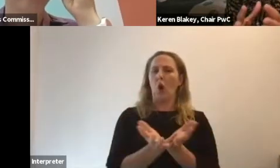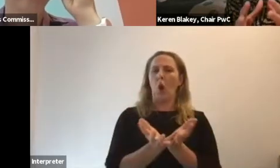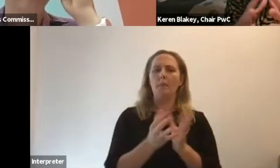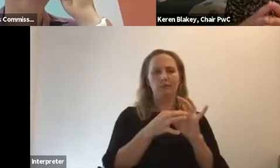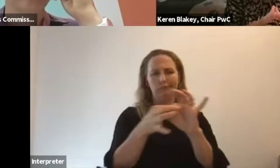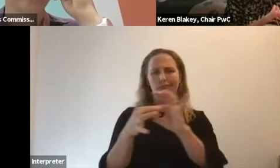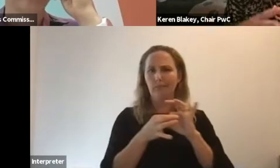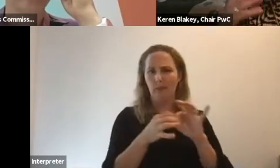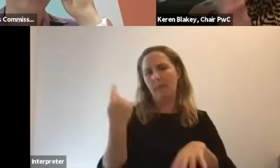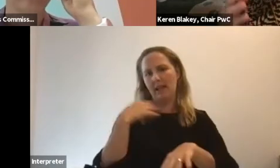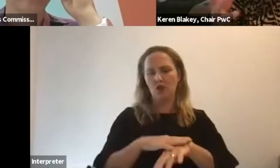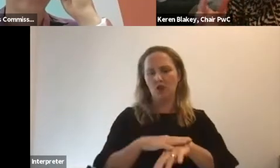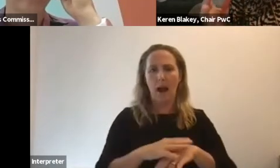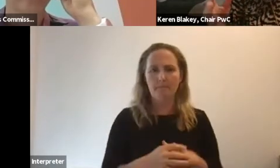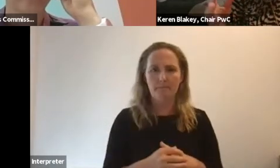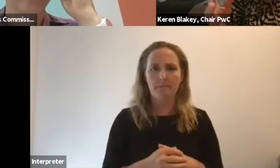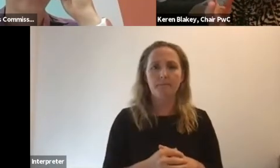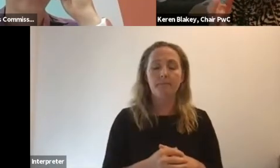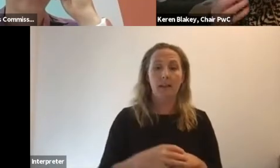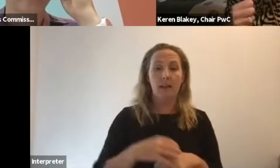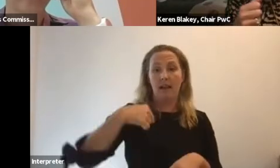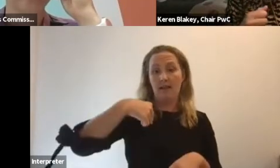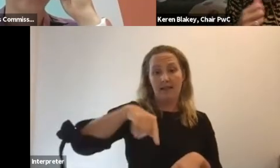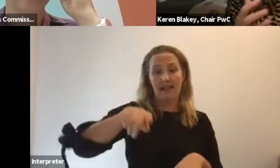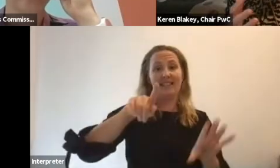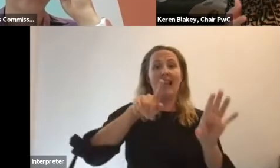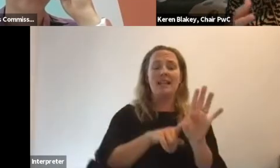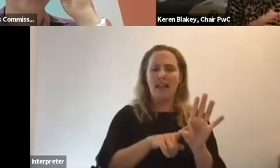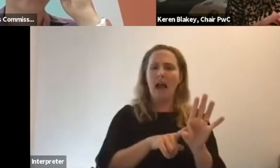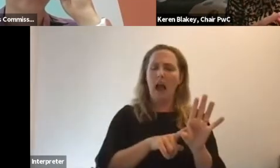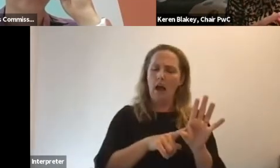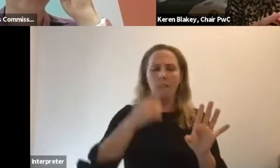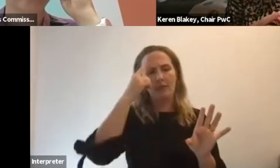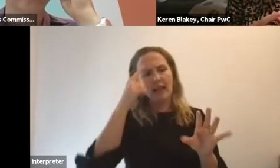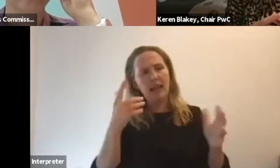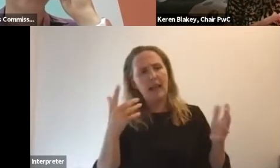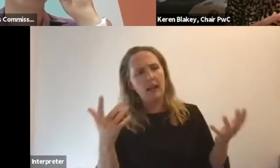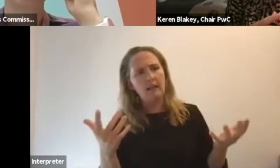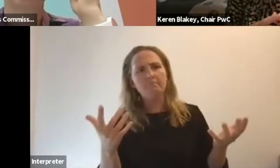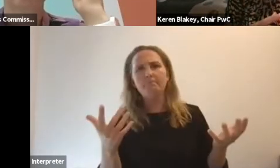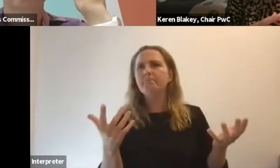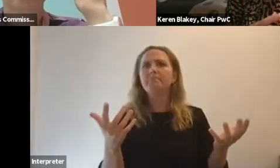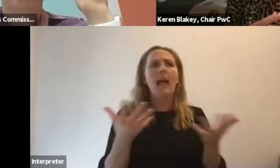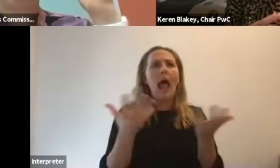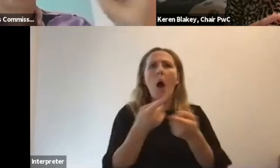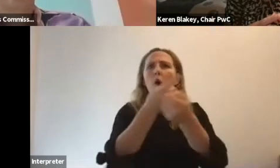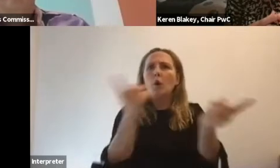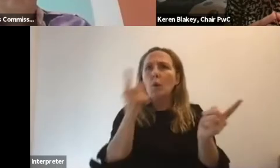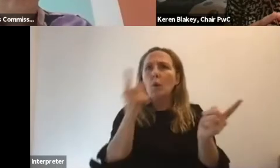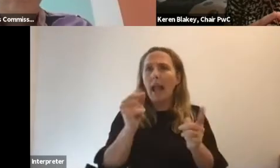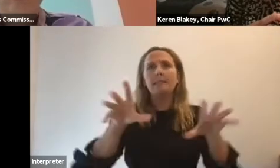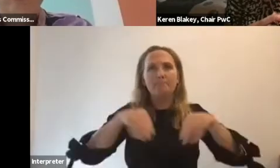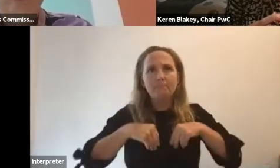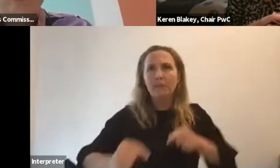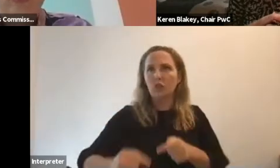that for this year is how do you choose to challenge? How do you take this forward in your own capacities? So